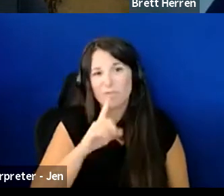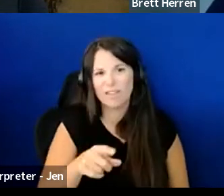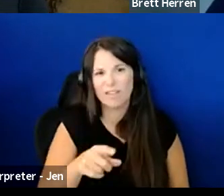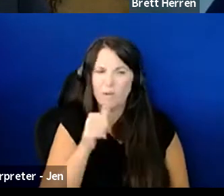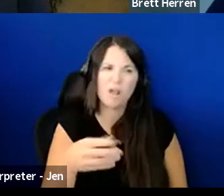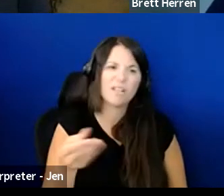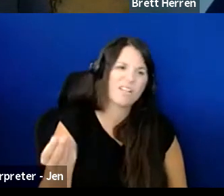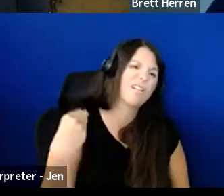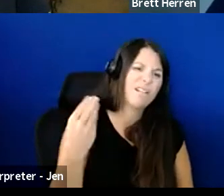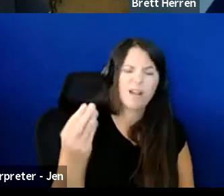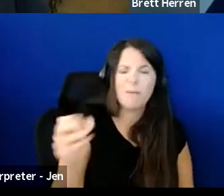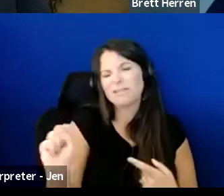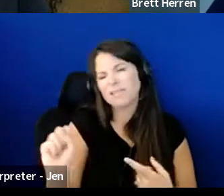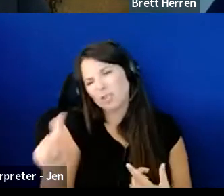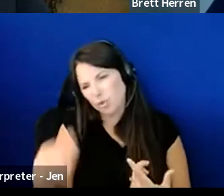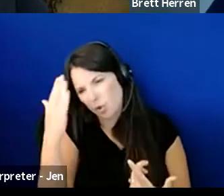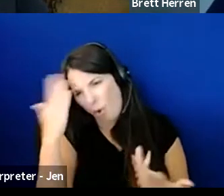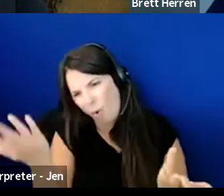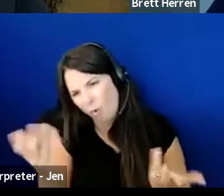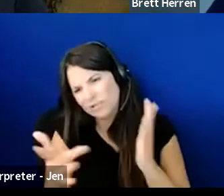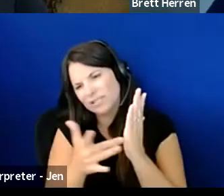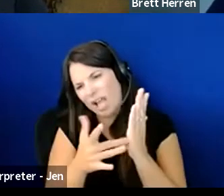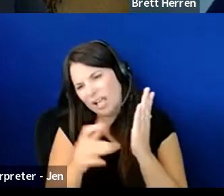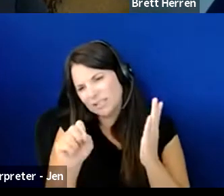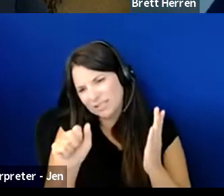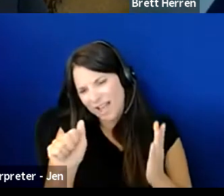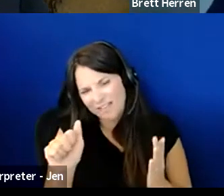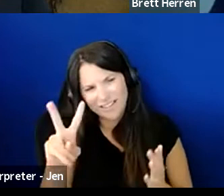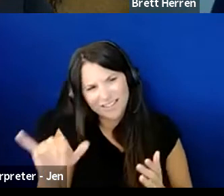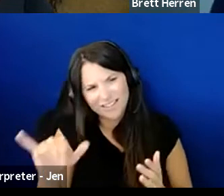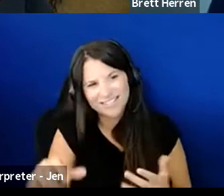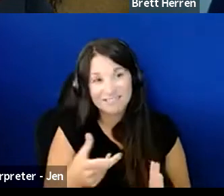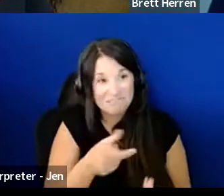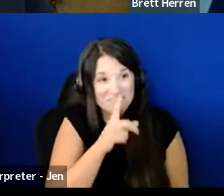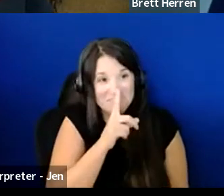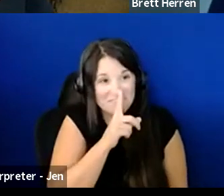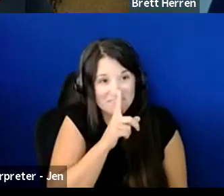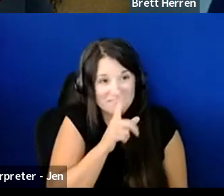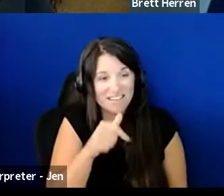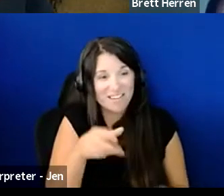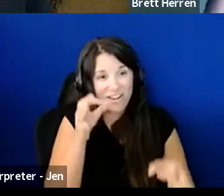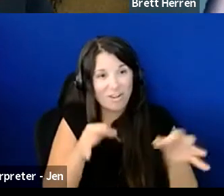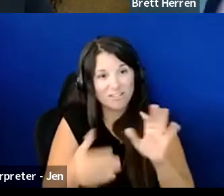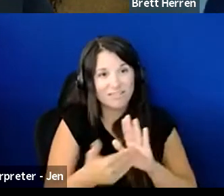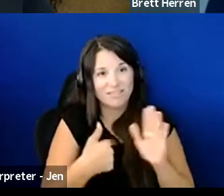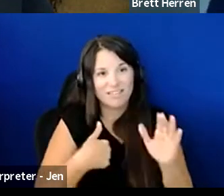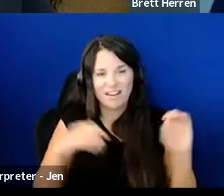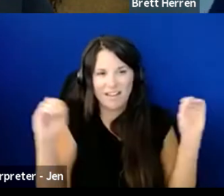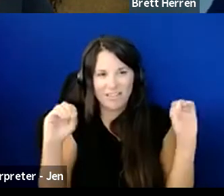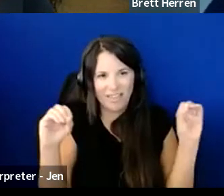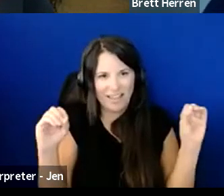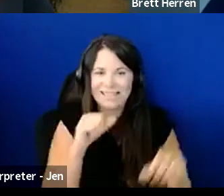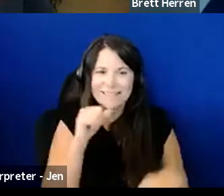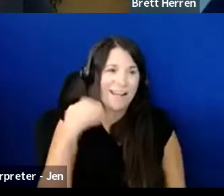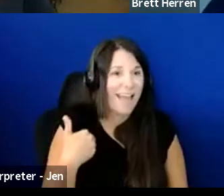part of a generation that should be tech savvy. Nobody judged me negatively that I had no idea what I was doing. I didn't have a bit emoji. I didn't